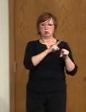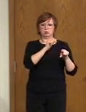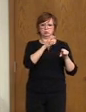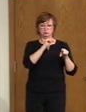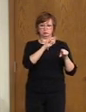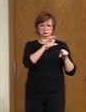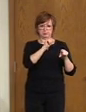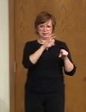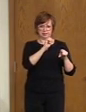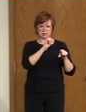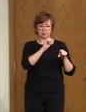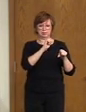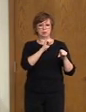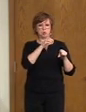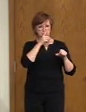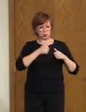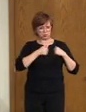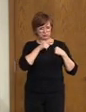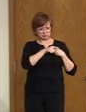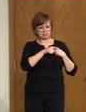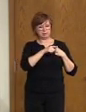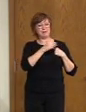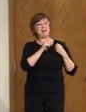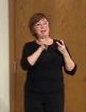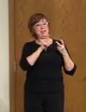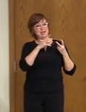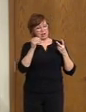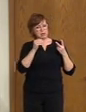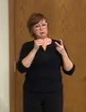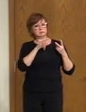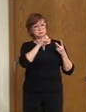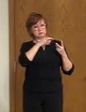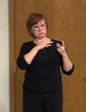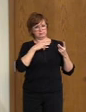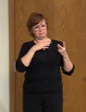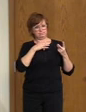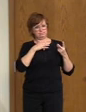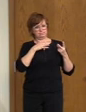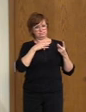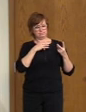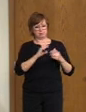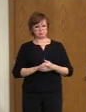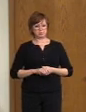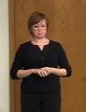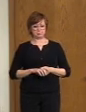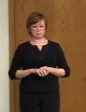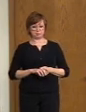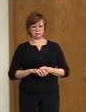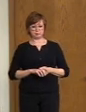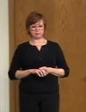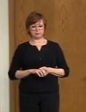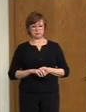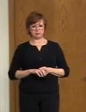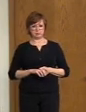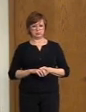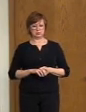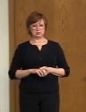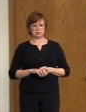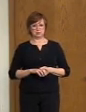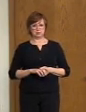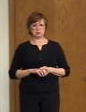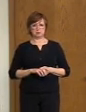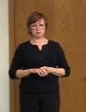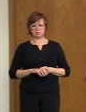residents and staff, and there are some estimated numbers of the individuals that will be impacted and offered the vaccine in phase